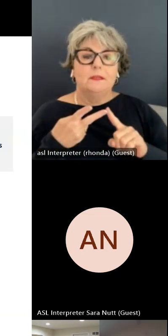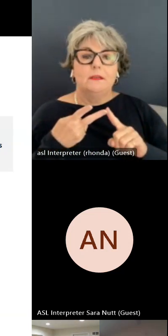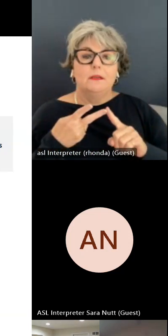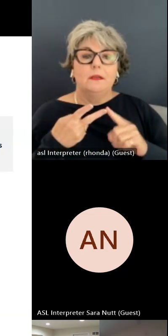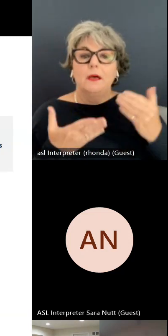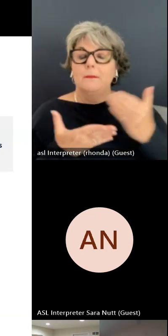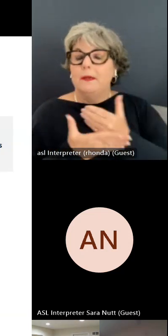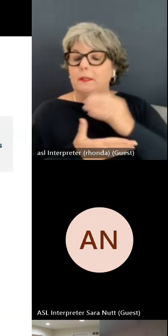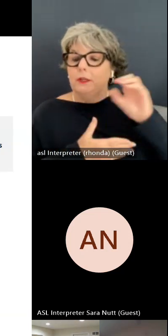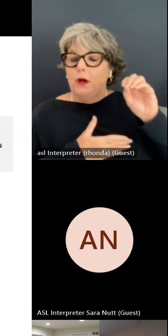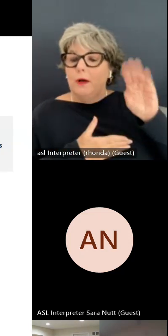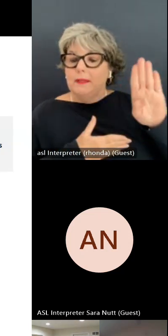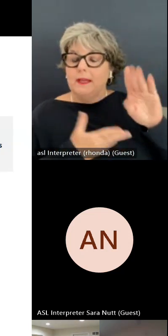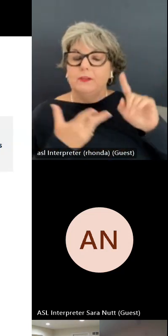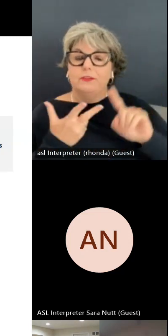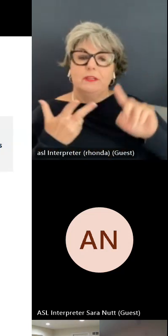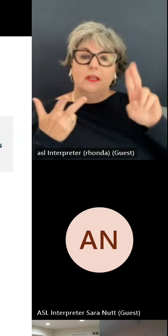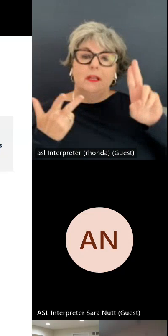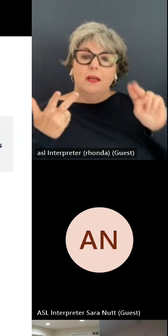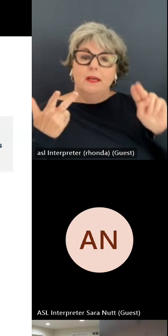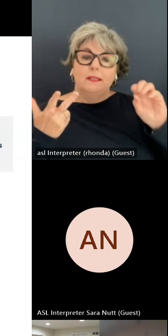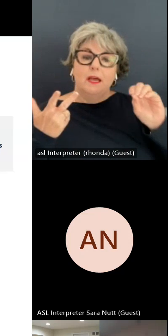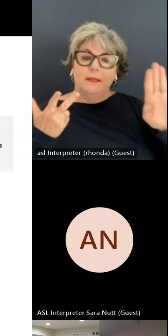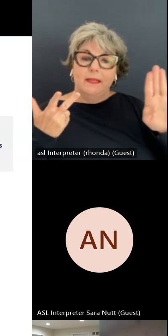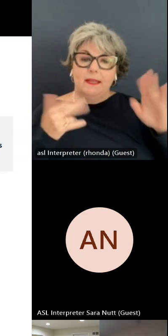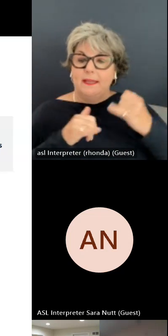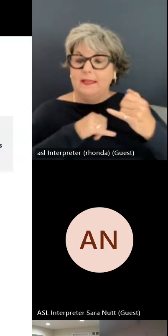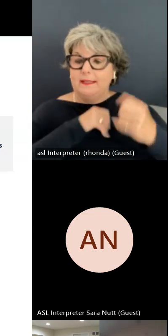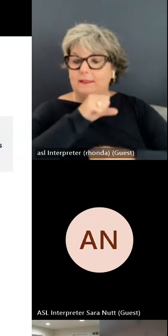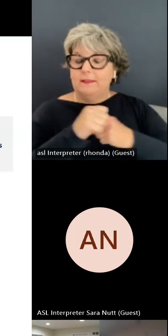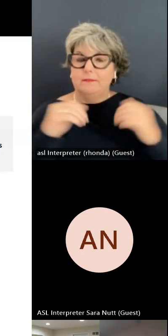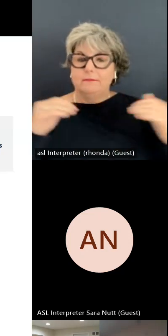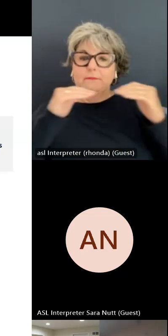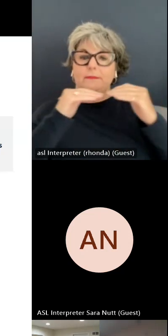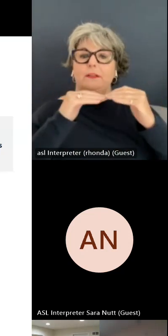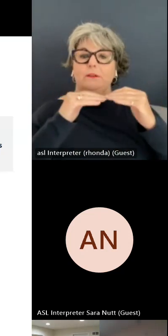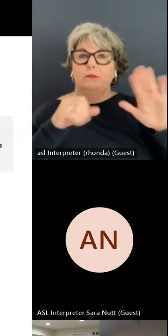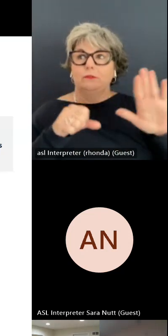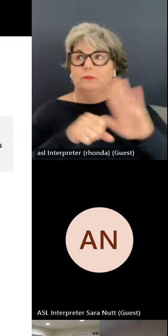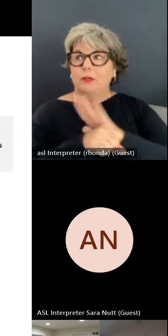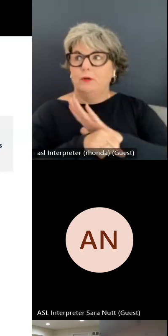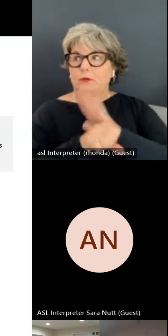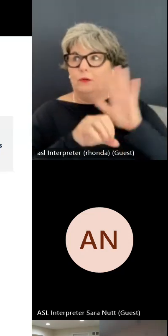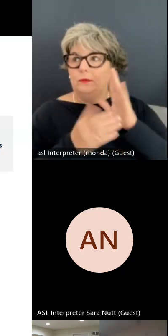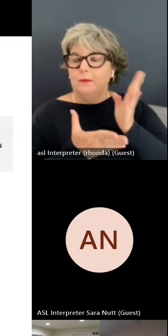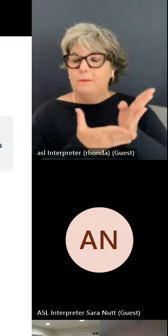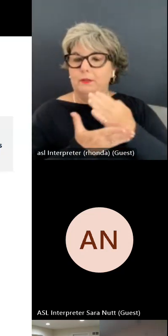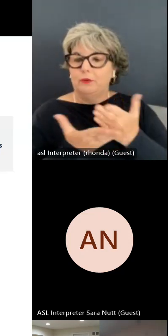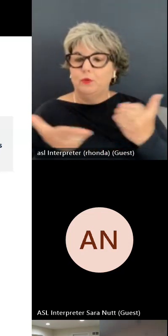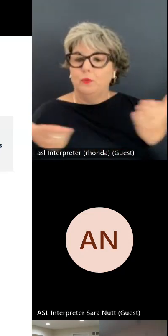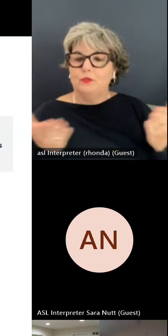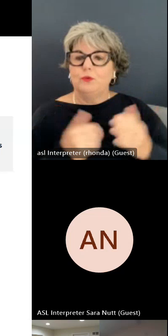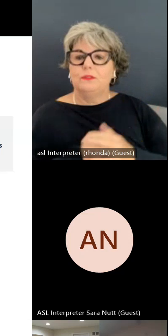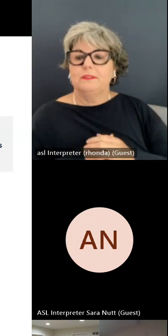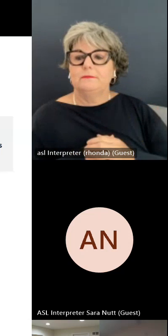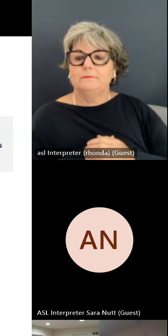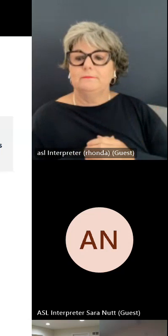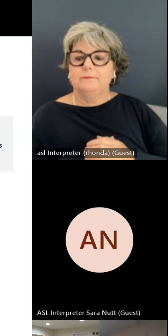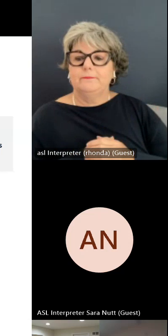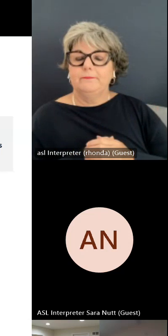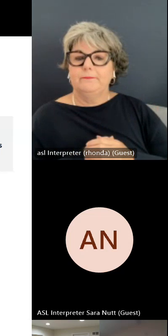obligations plus the unobligated balance at the end of the year equal total budgetary resources. And let's just talk a minute for